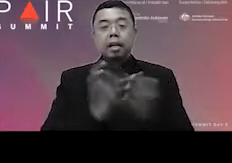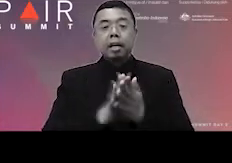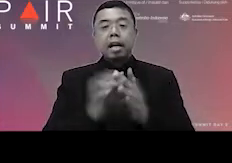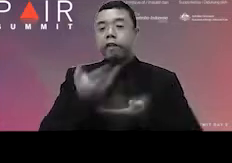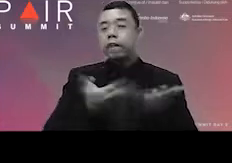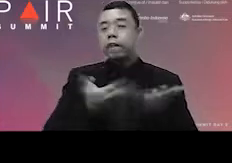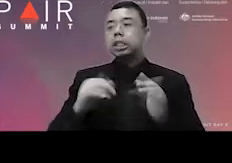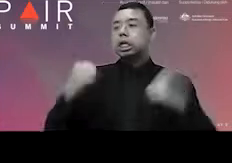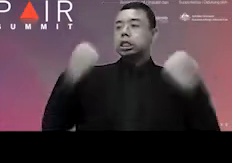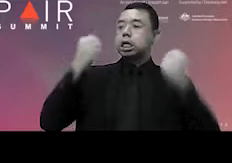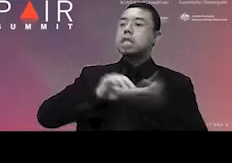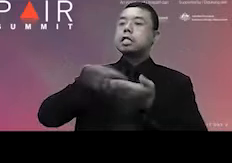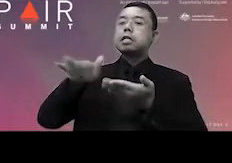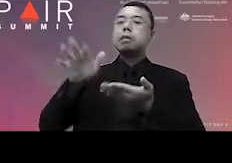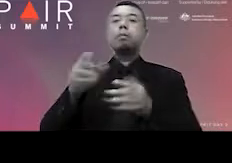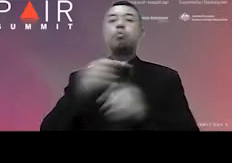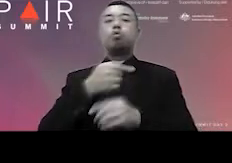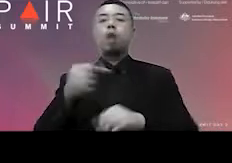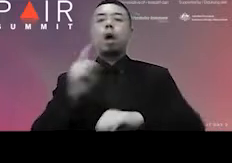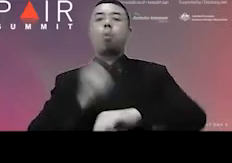of underreporting.